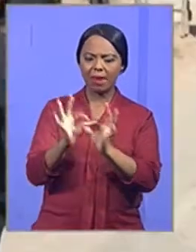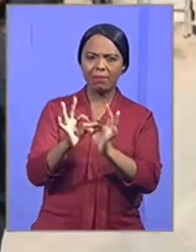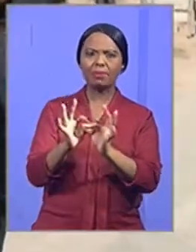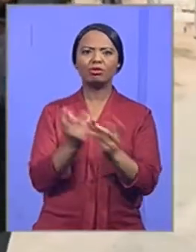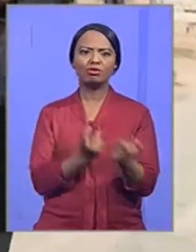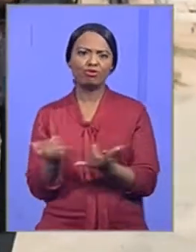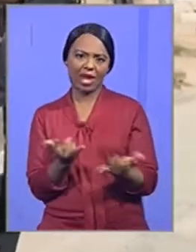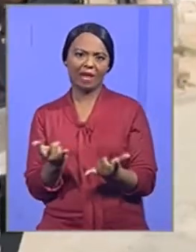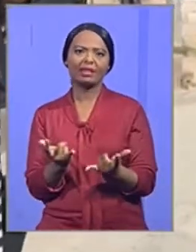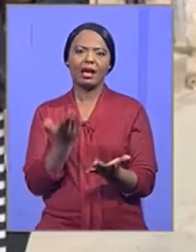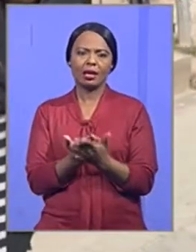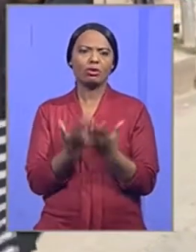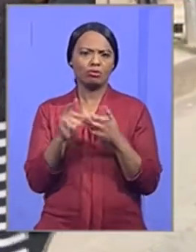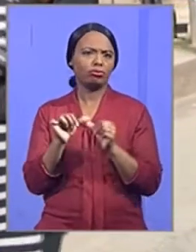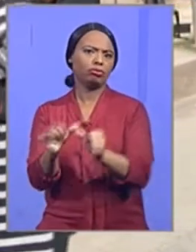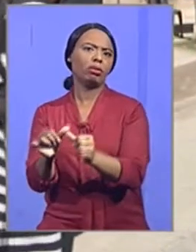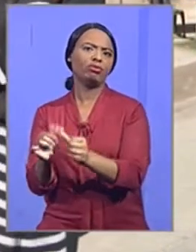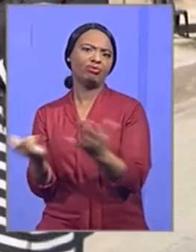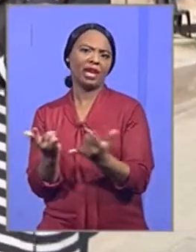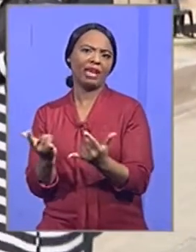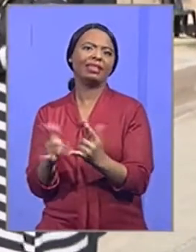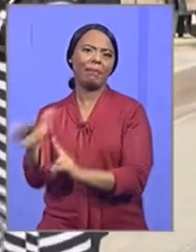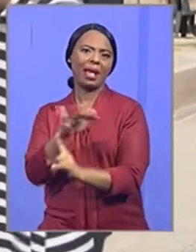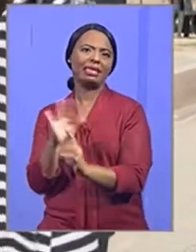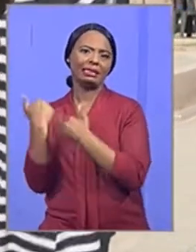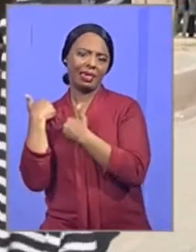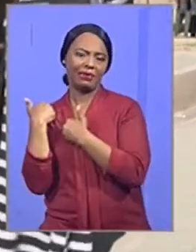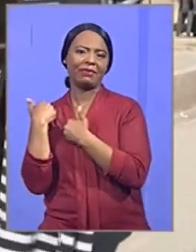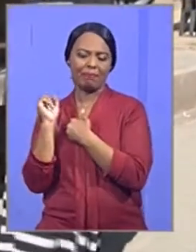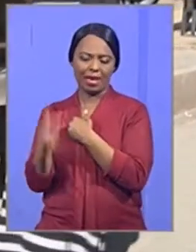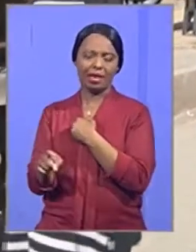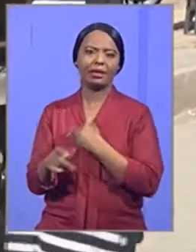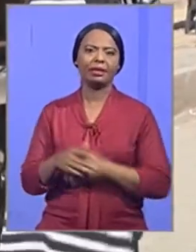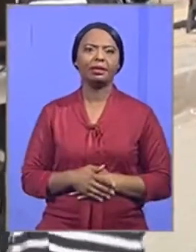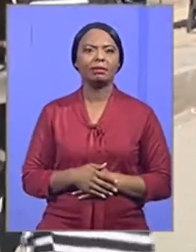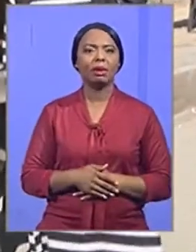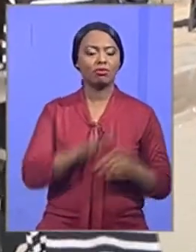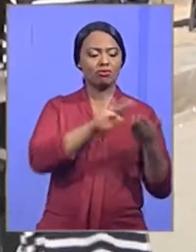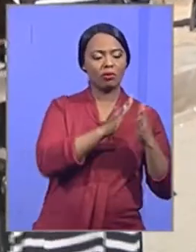trade. Kopano magareng ga masepala le Barekisi e rulagaditswe go tshwara fa gautshwane.